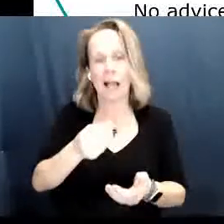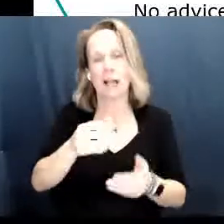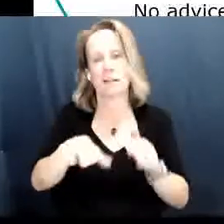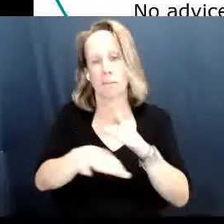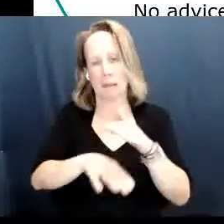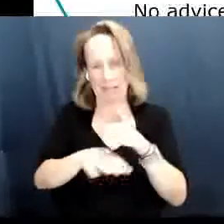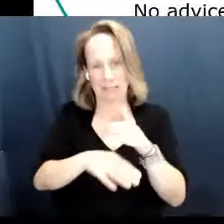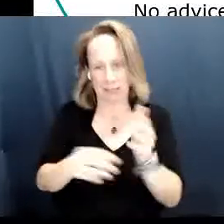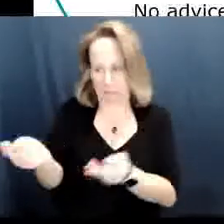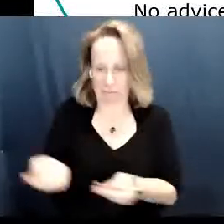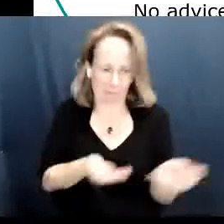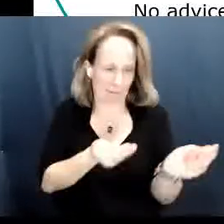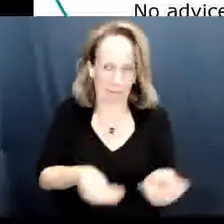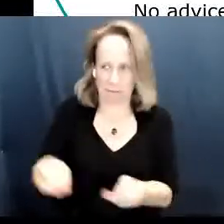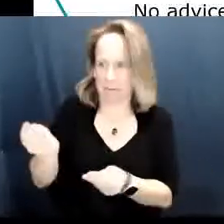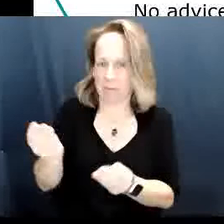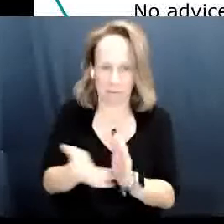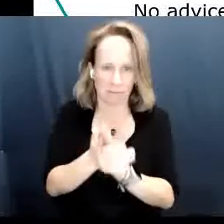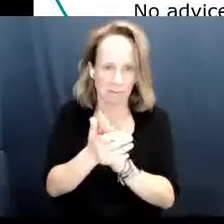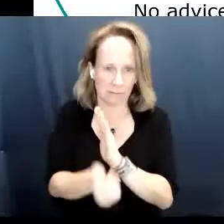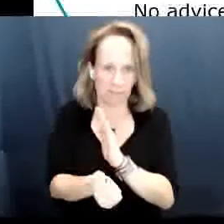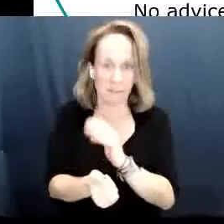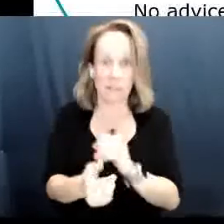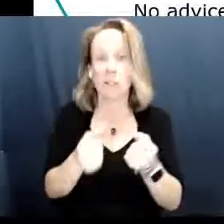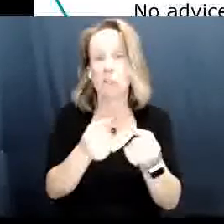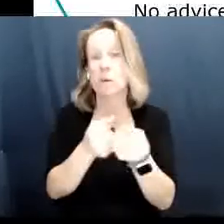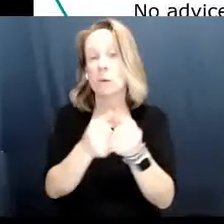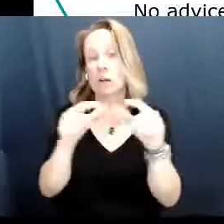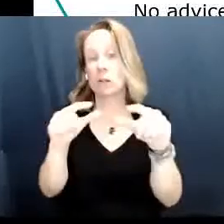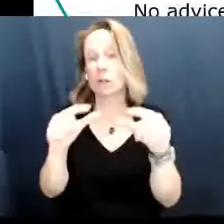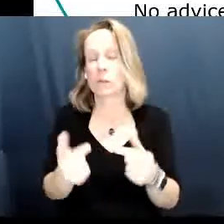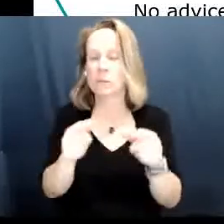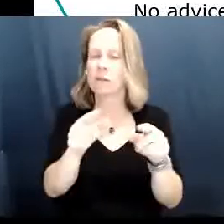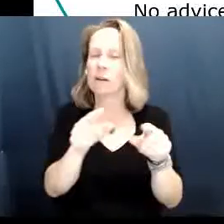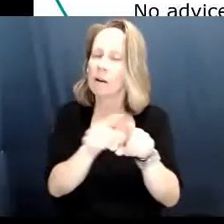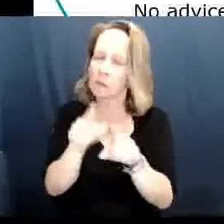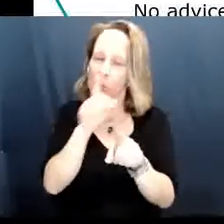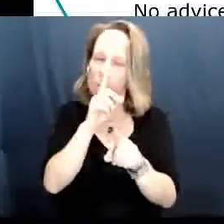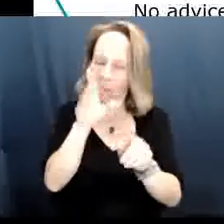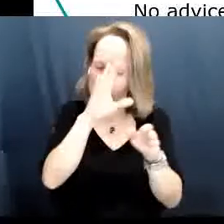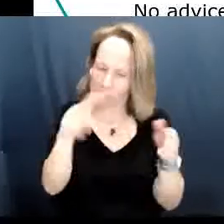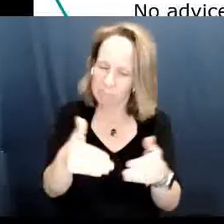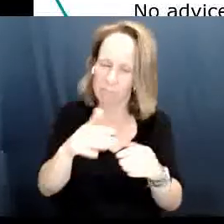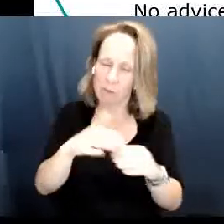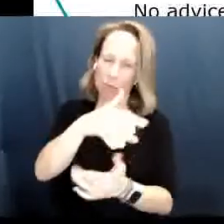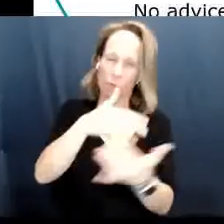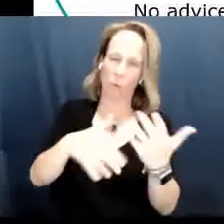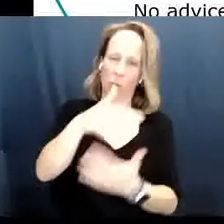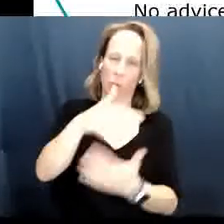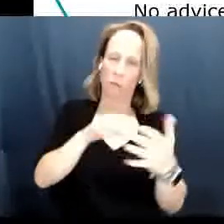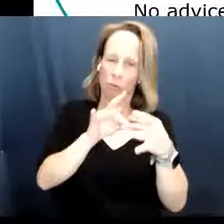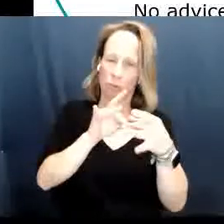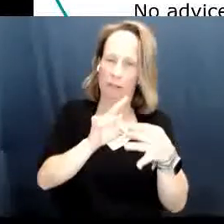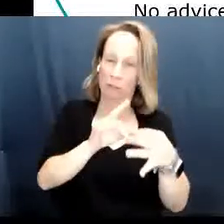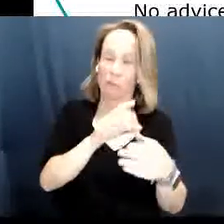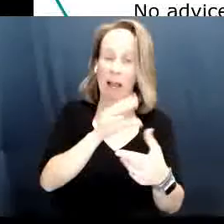skills. Support groups also really focus on building those social relationships and coping